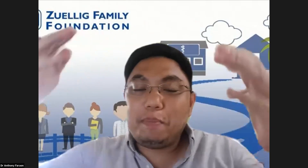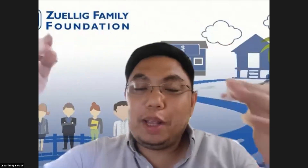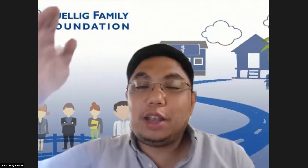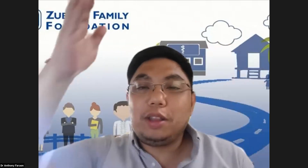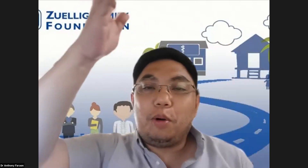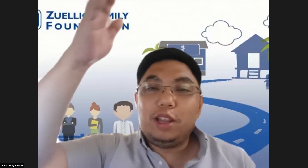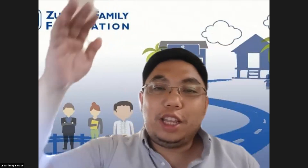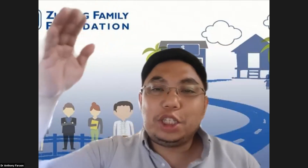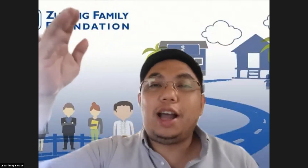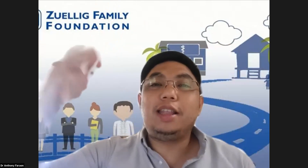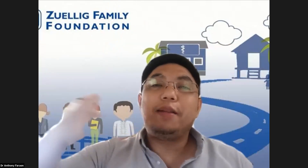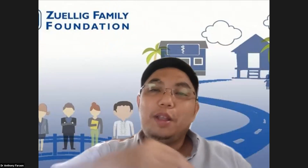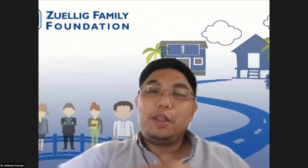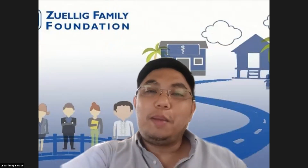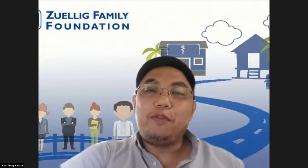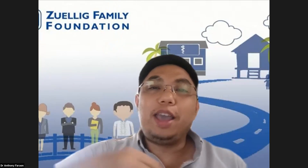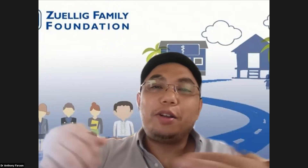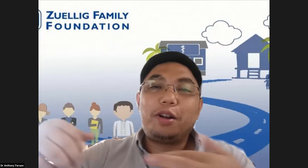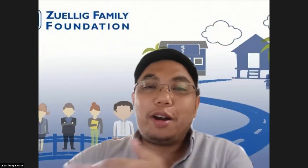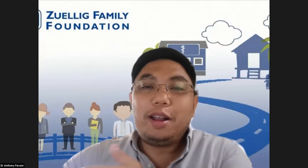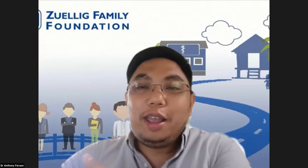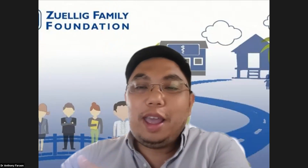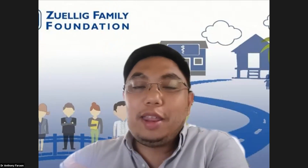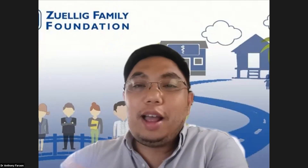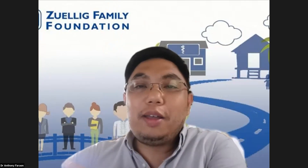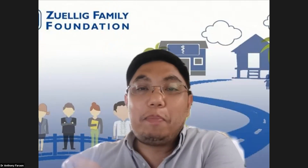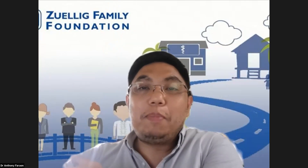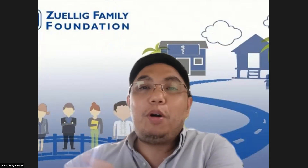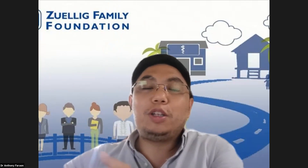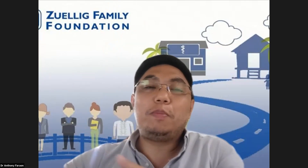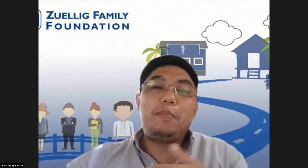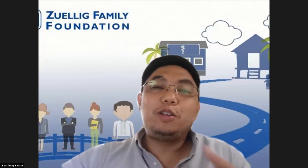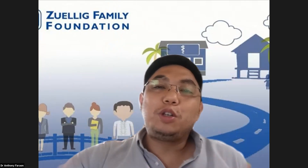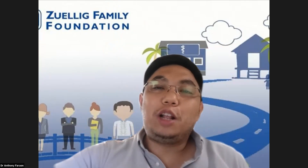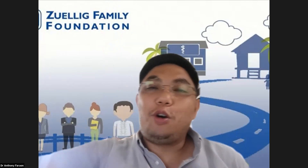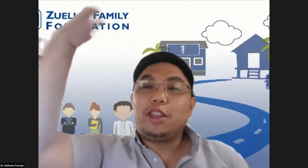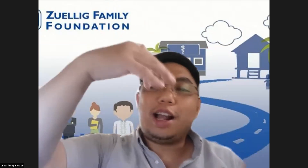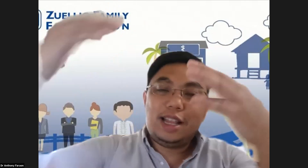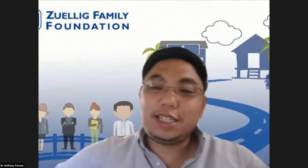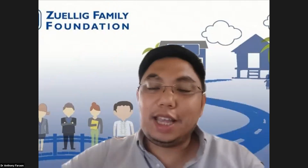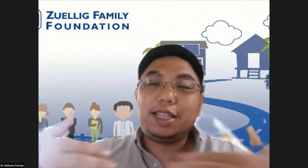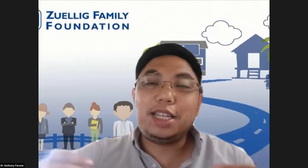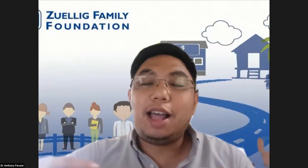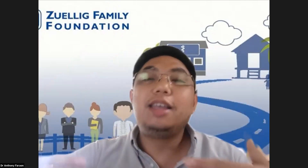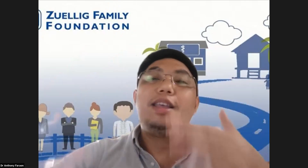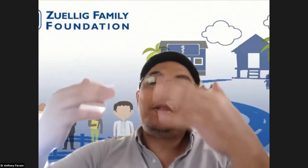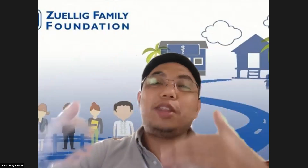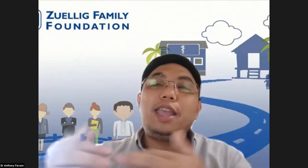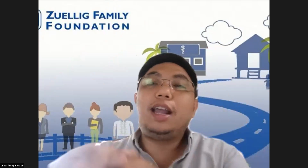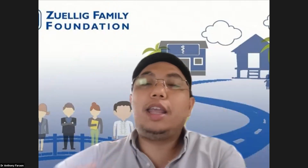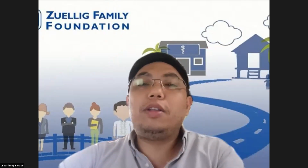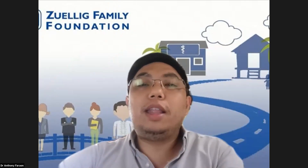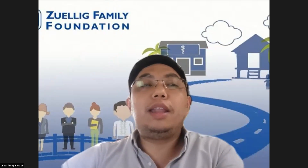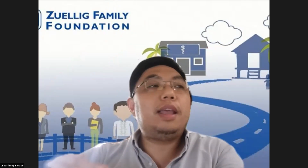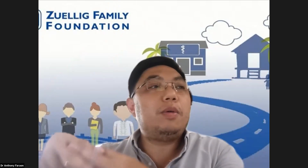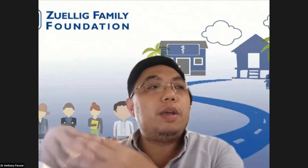three P's, yung the politician, the provider, and the people. So parang may social contract sila sa isa't isa, yung triangle